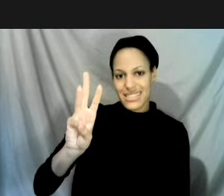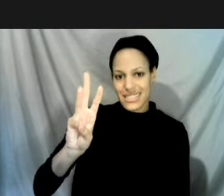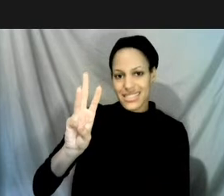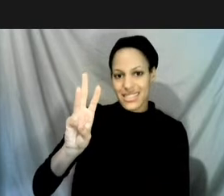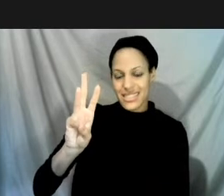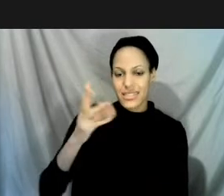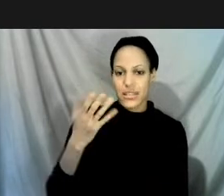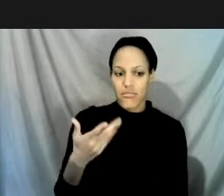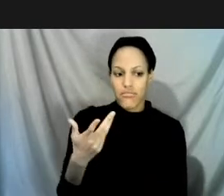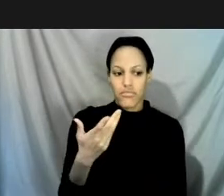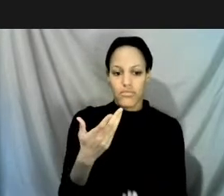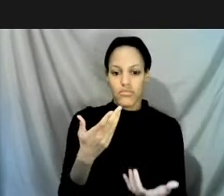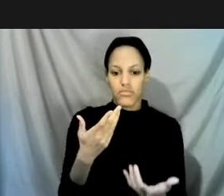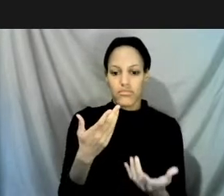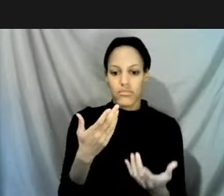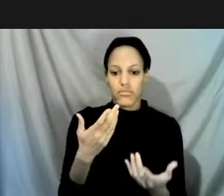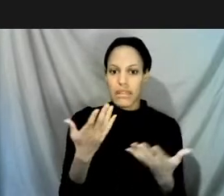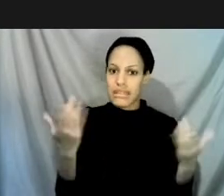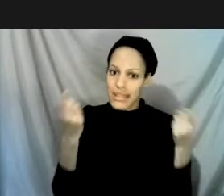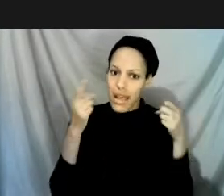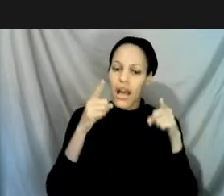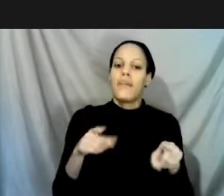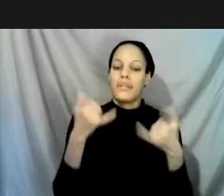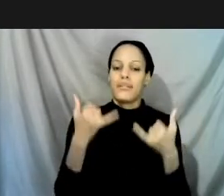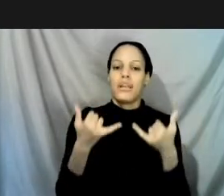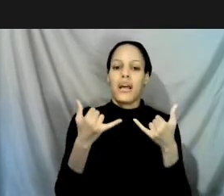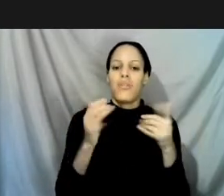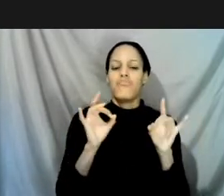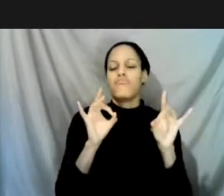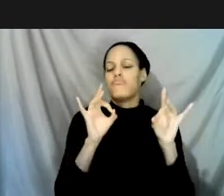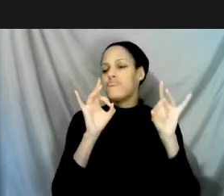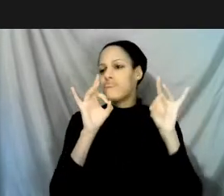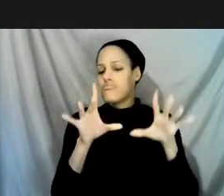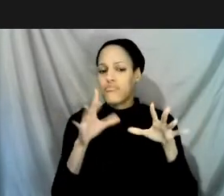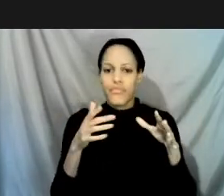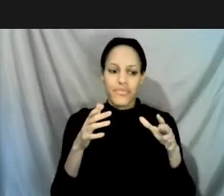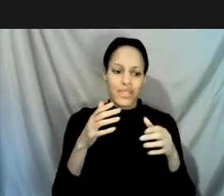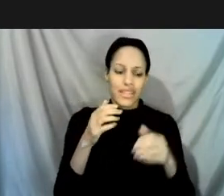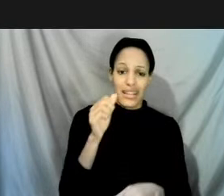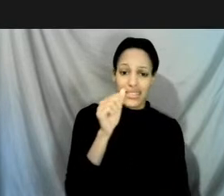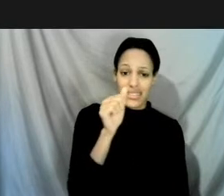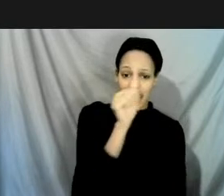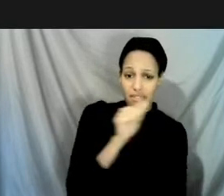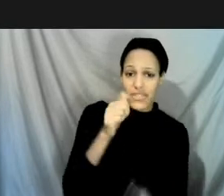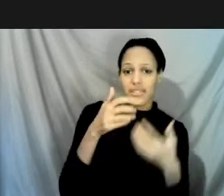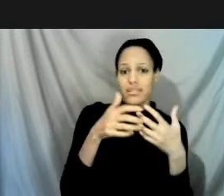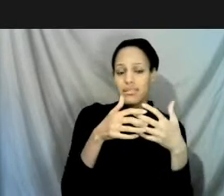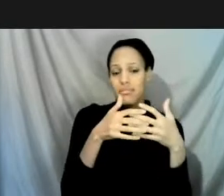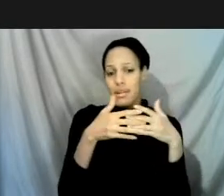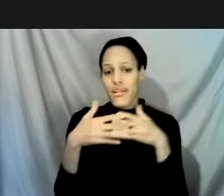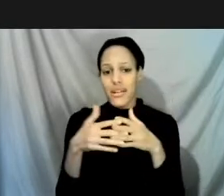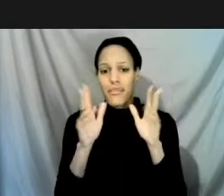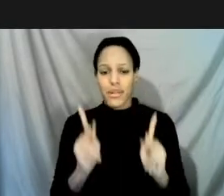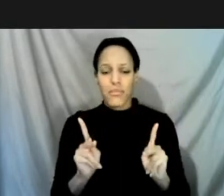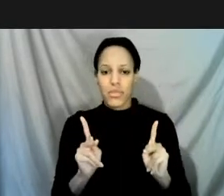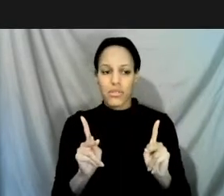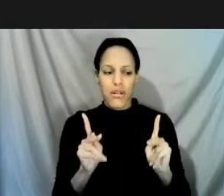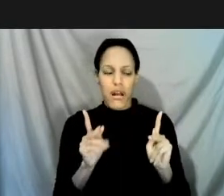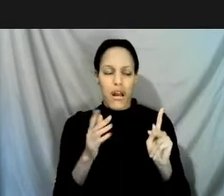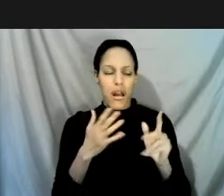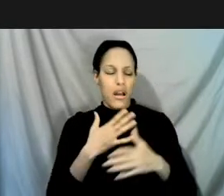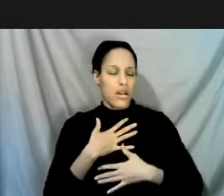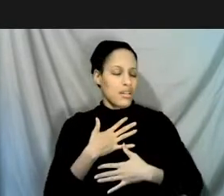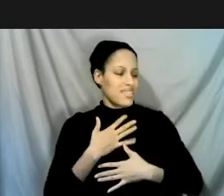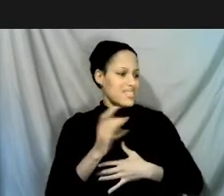are witnessing as African-American people is so devastating. And it for